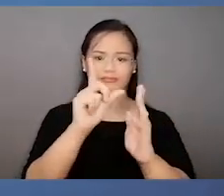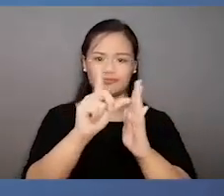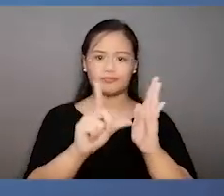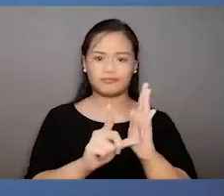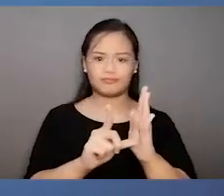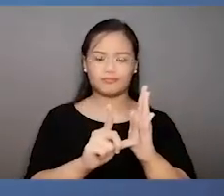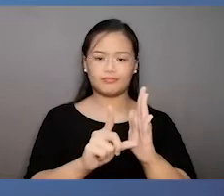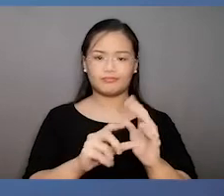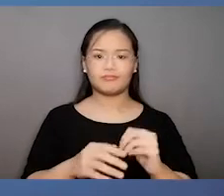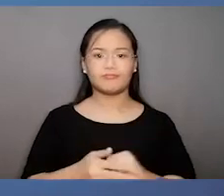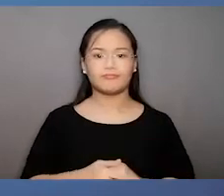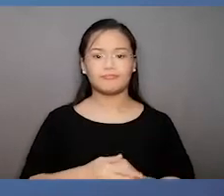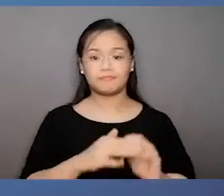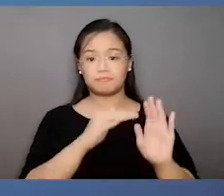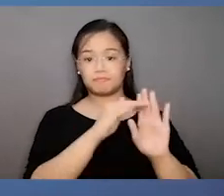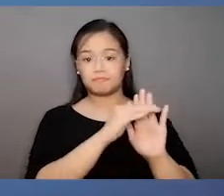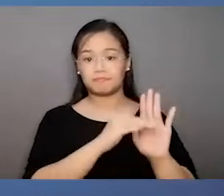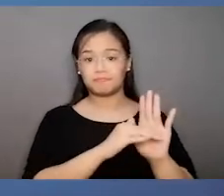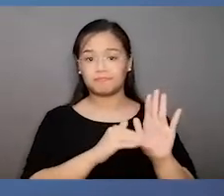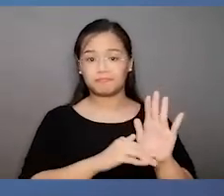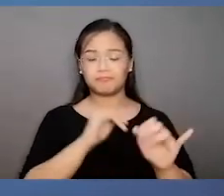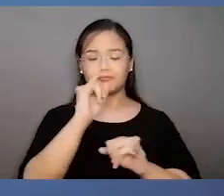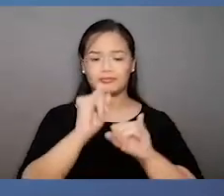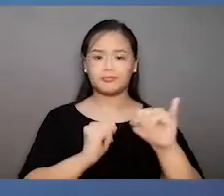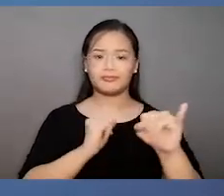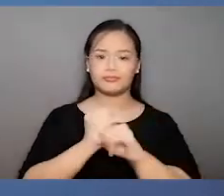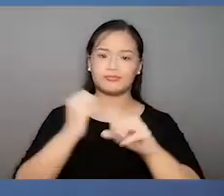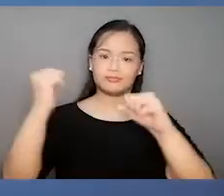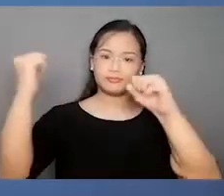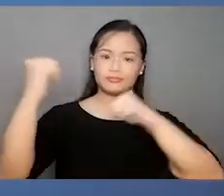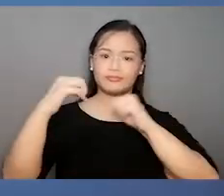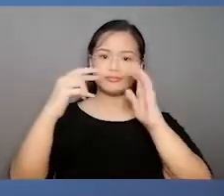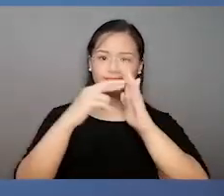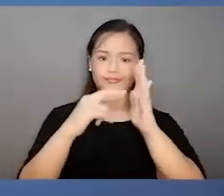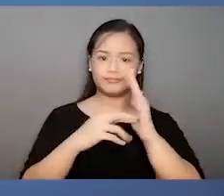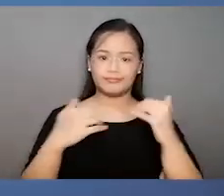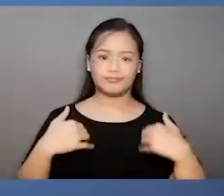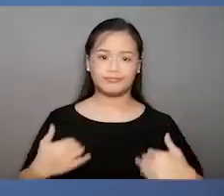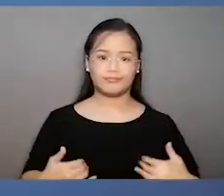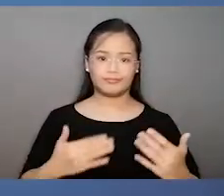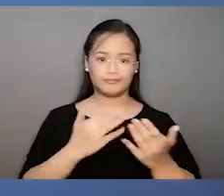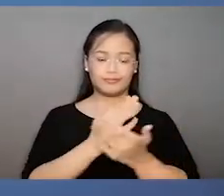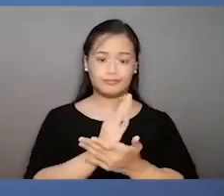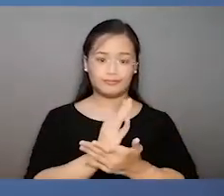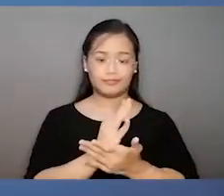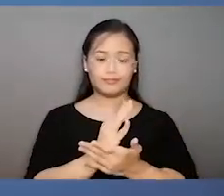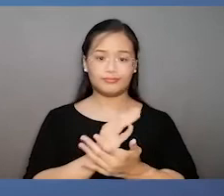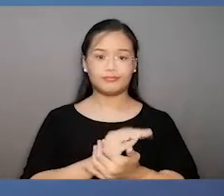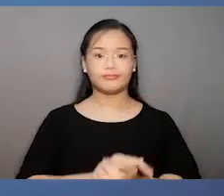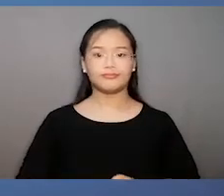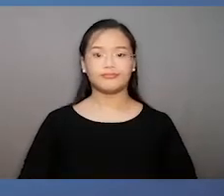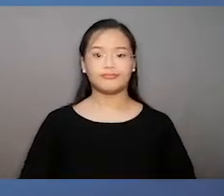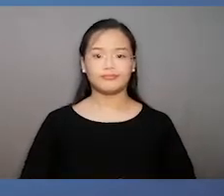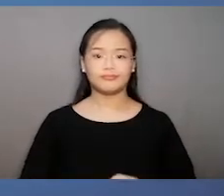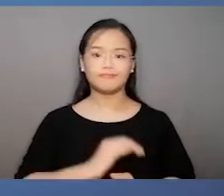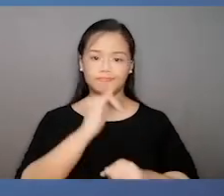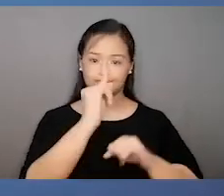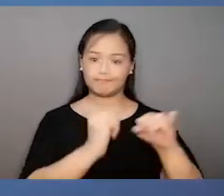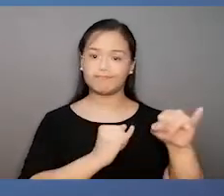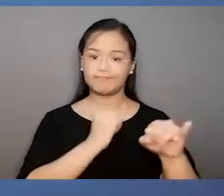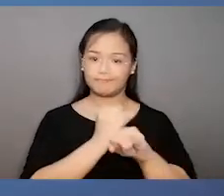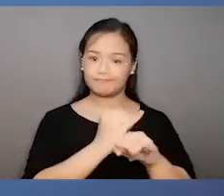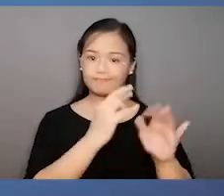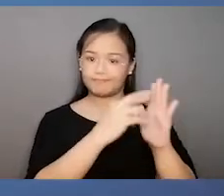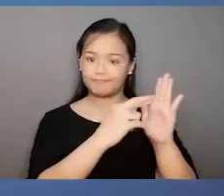these are the International Convention on Human Rights, and these form the international